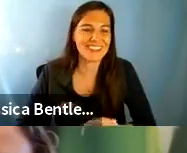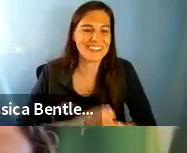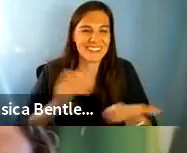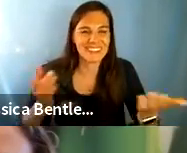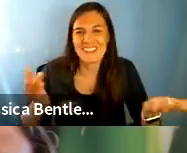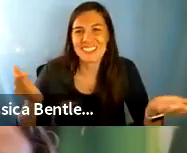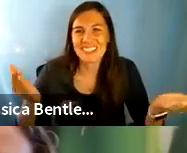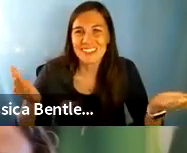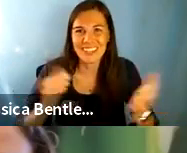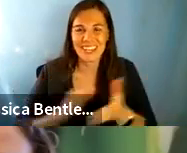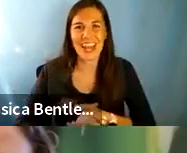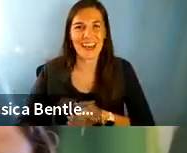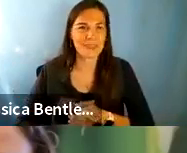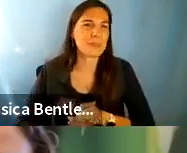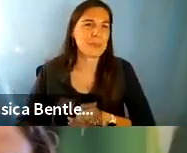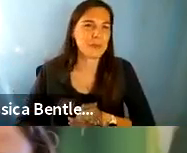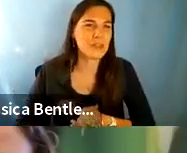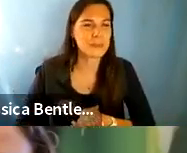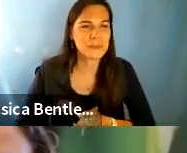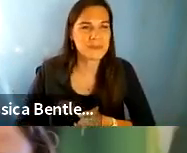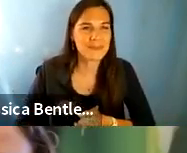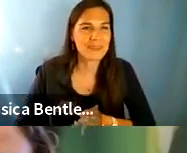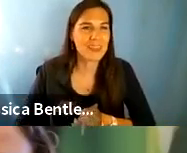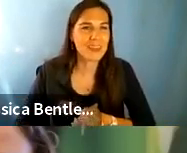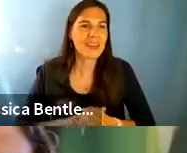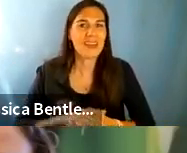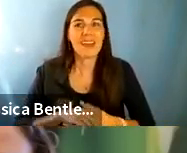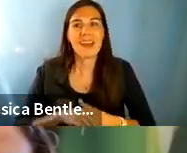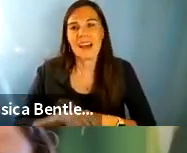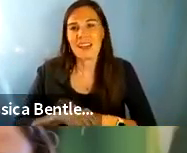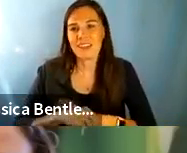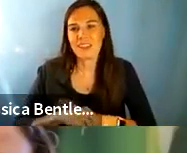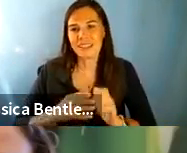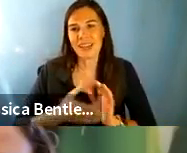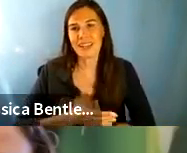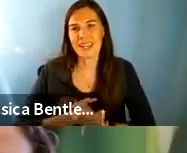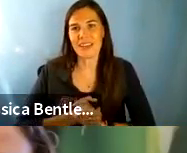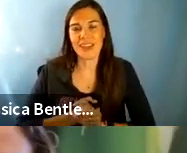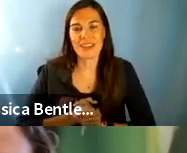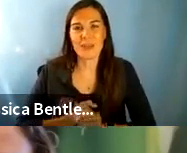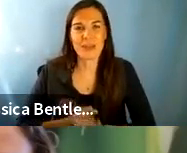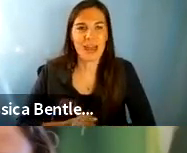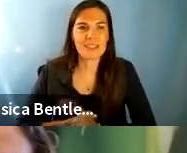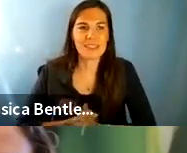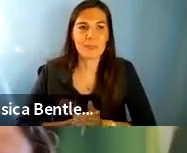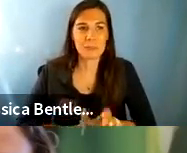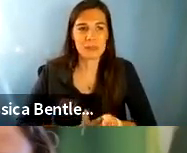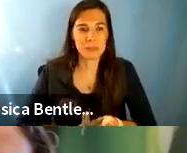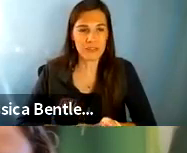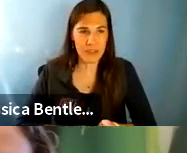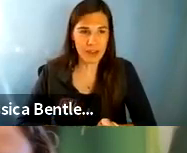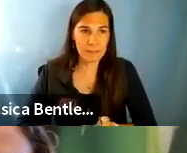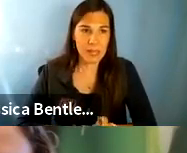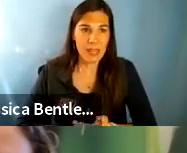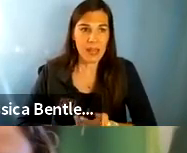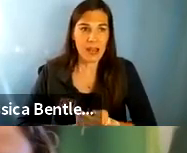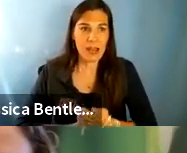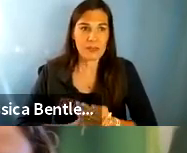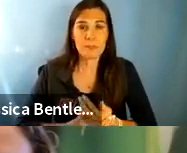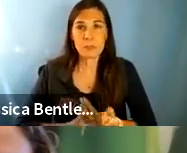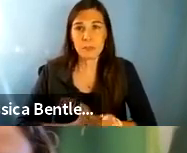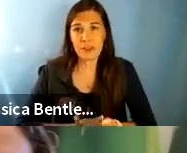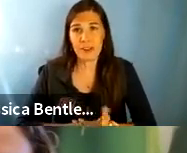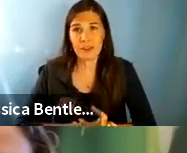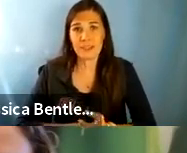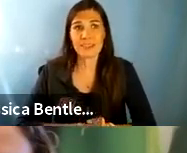you through what to do with it and how to improve. Another exciting event that we have is the Bloomsburg Fair.